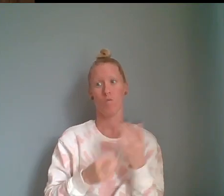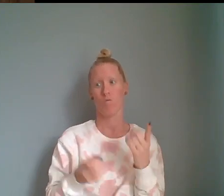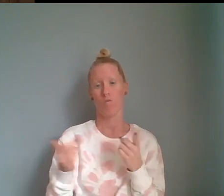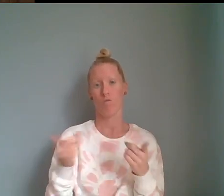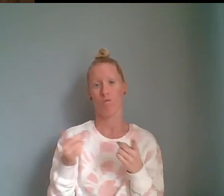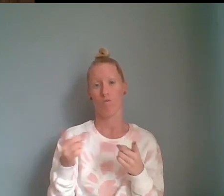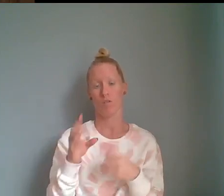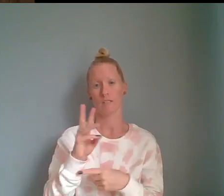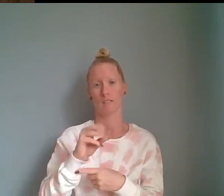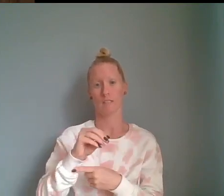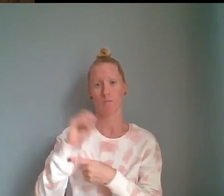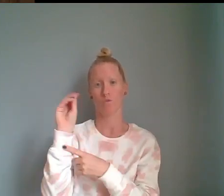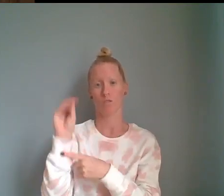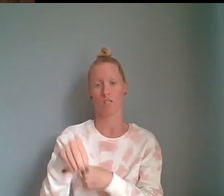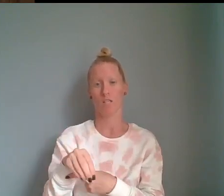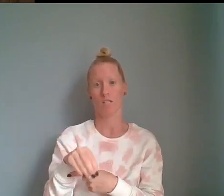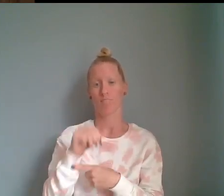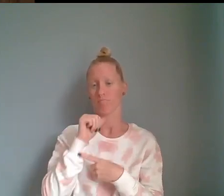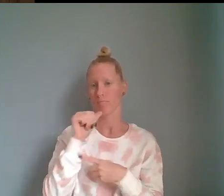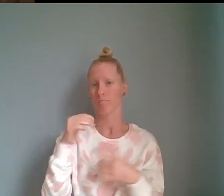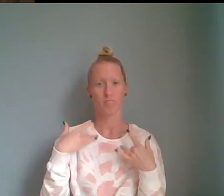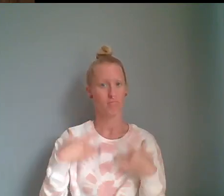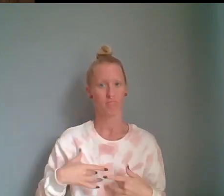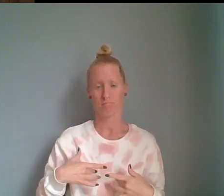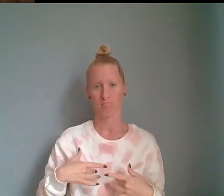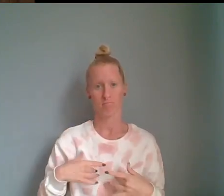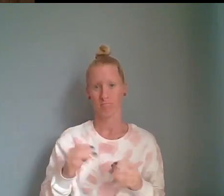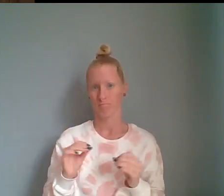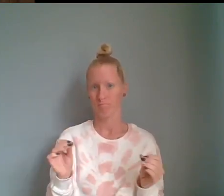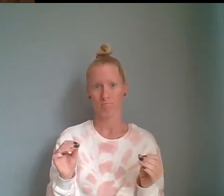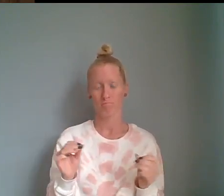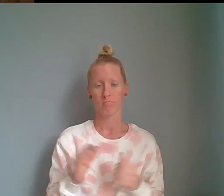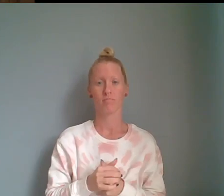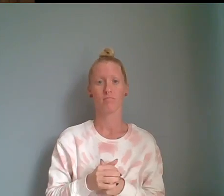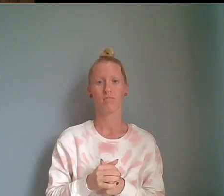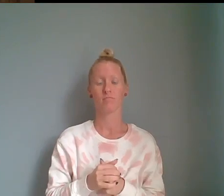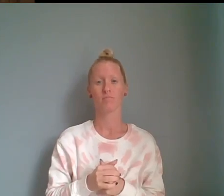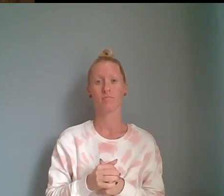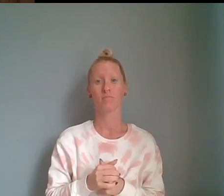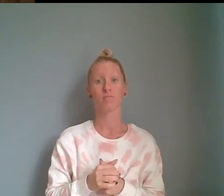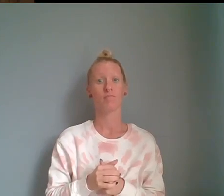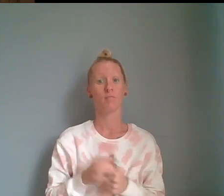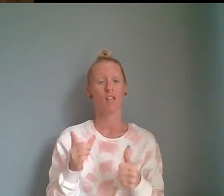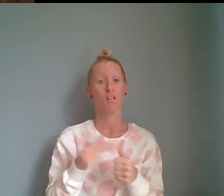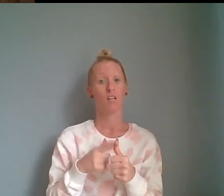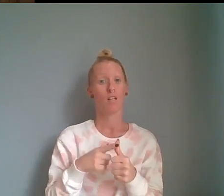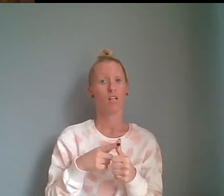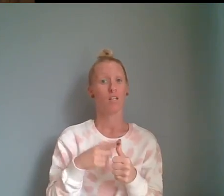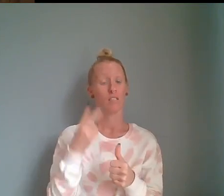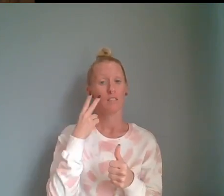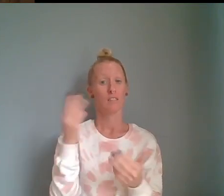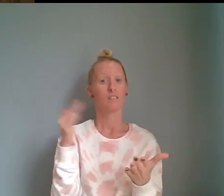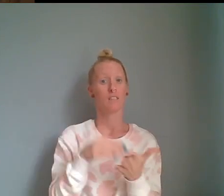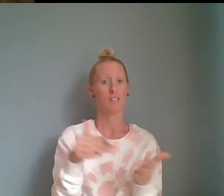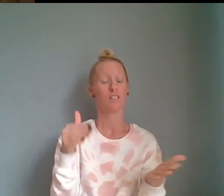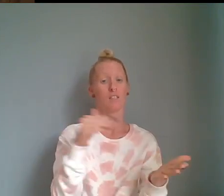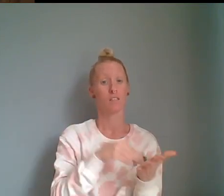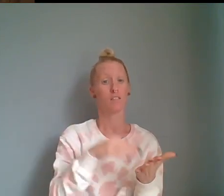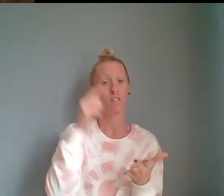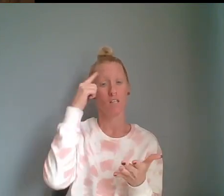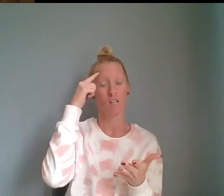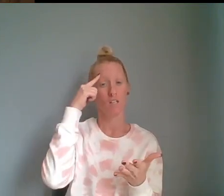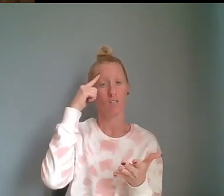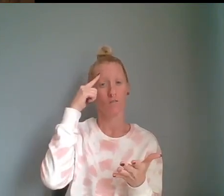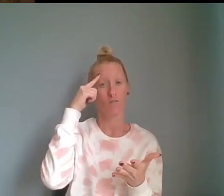in about 60% of people not being depressed. And then one of the things that's been found over and over again with cognitive behavioral